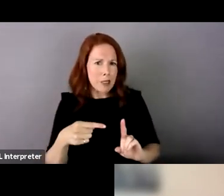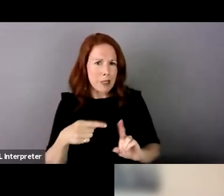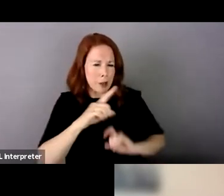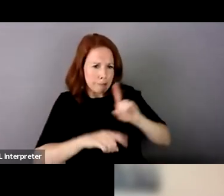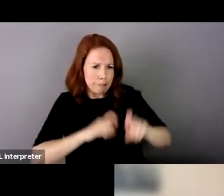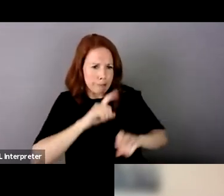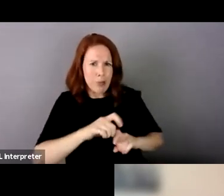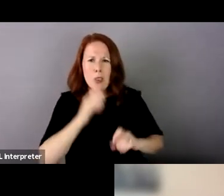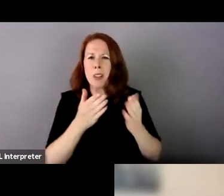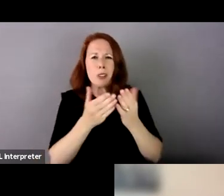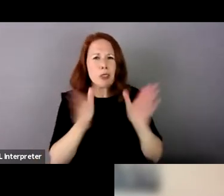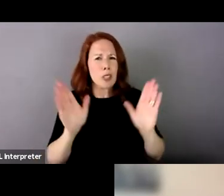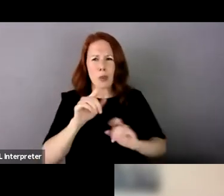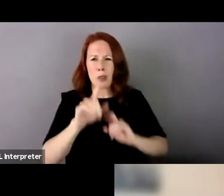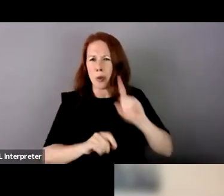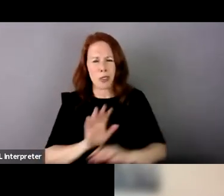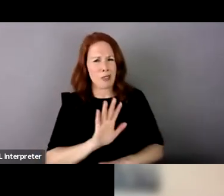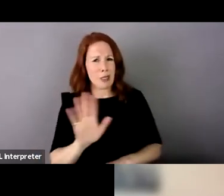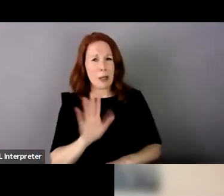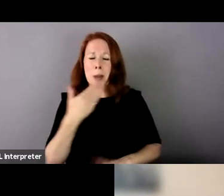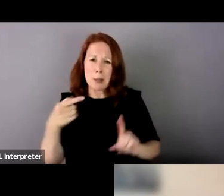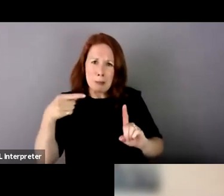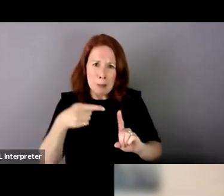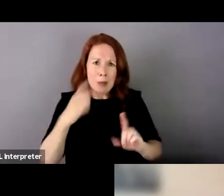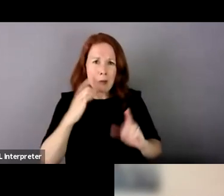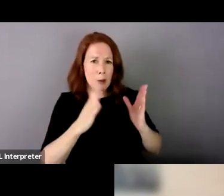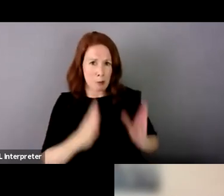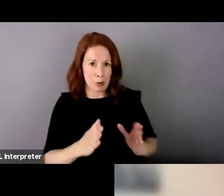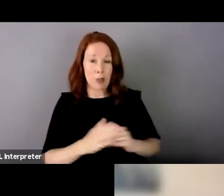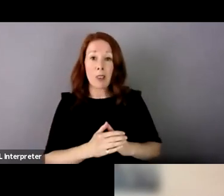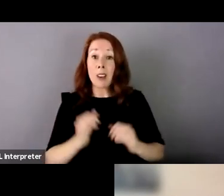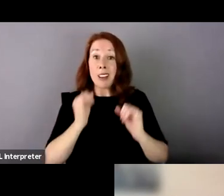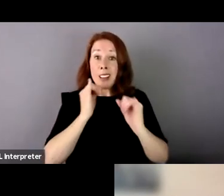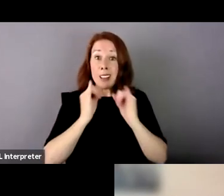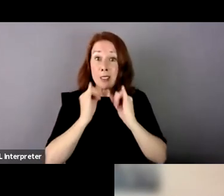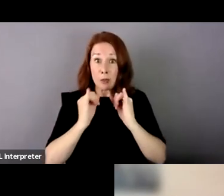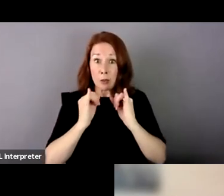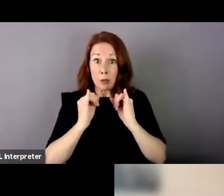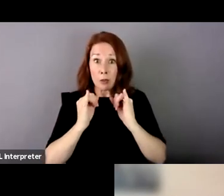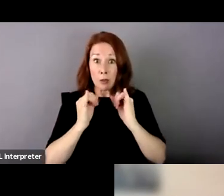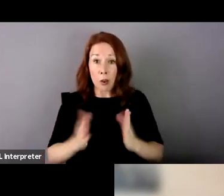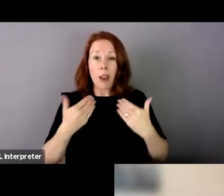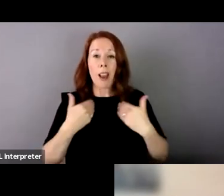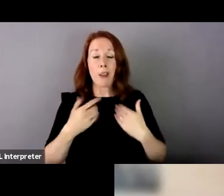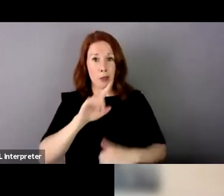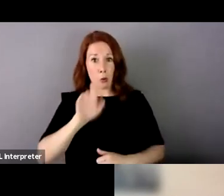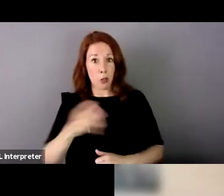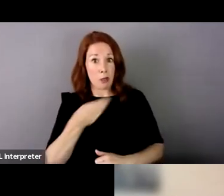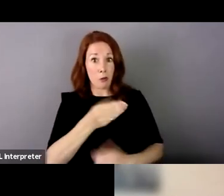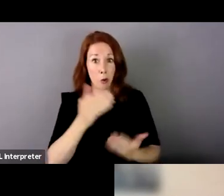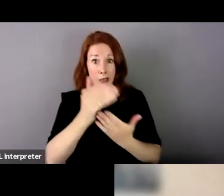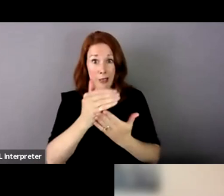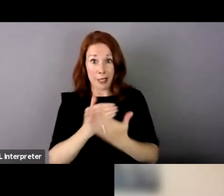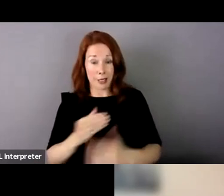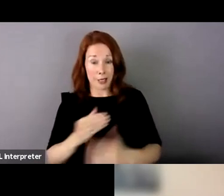have encountered in that, and the interview process of providing those questions ahead of time, so that somebody who needs that time